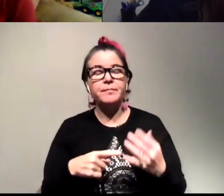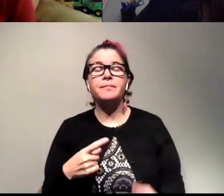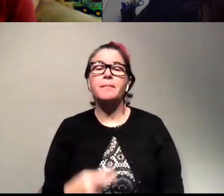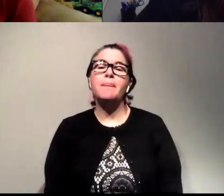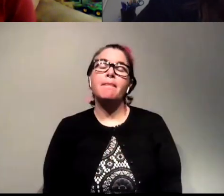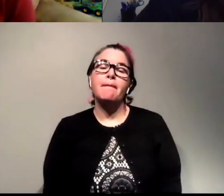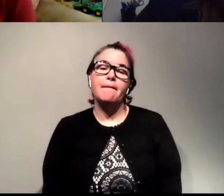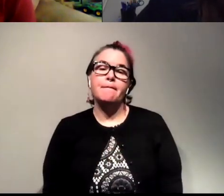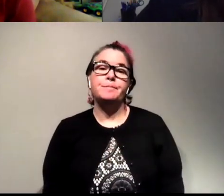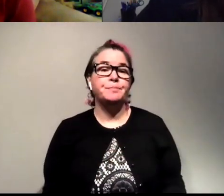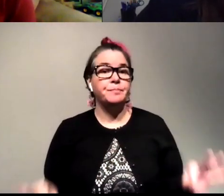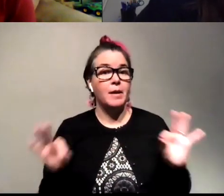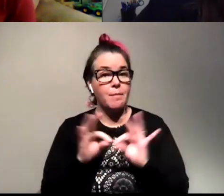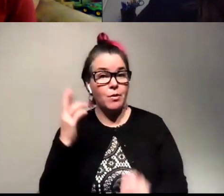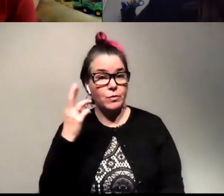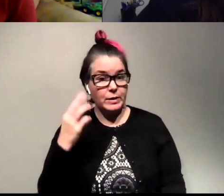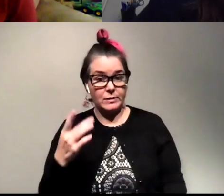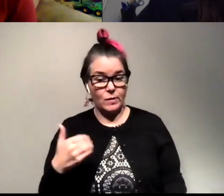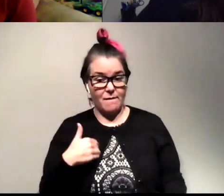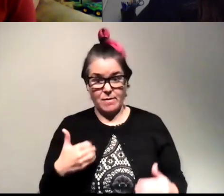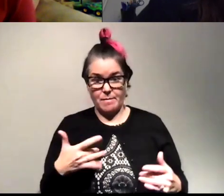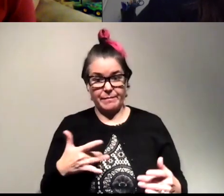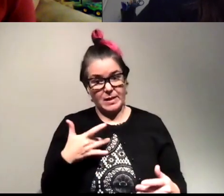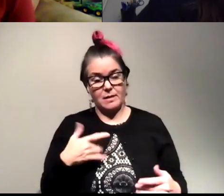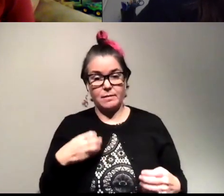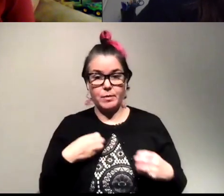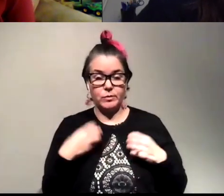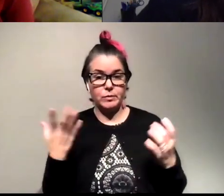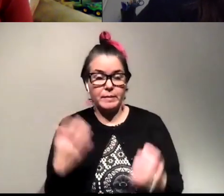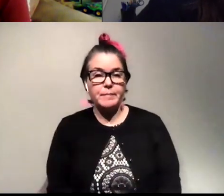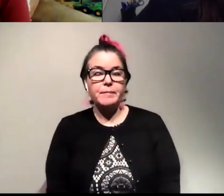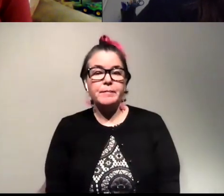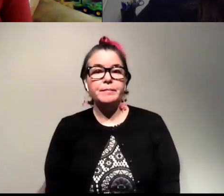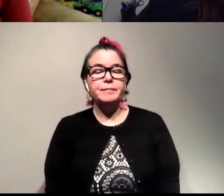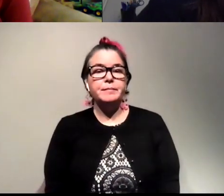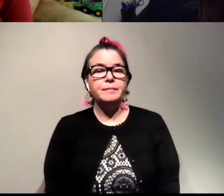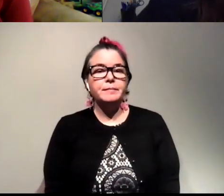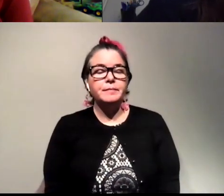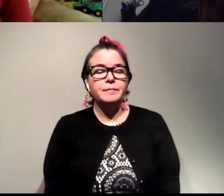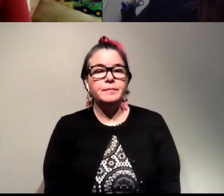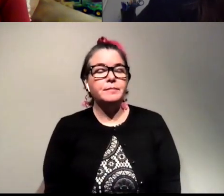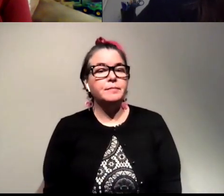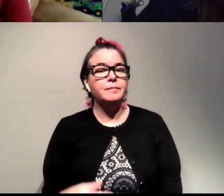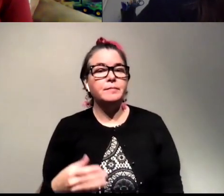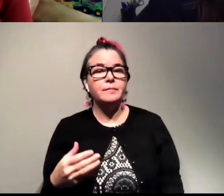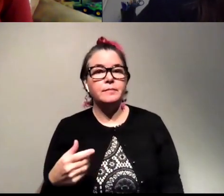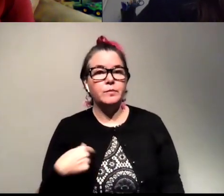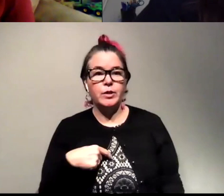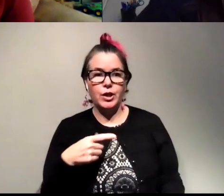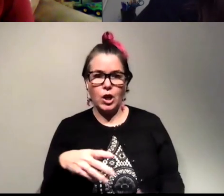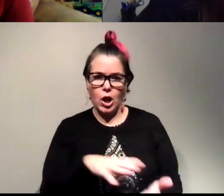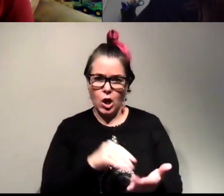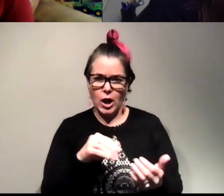important reasons to feel emotions is so that we can learn how to behave